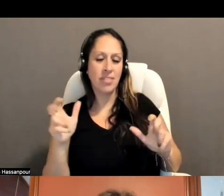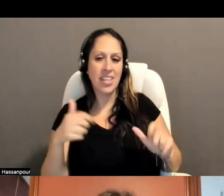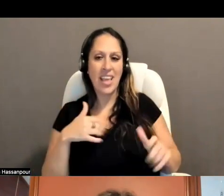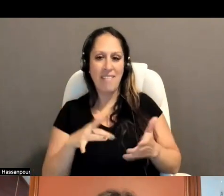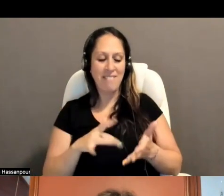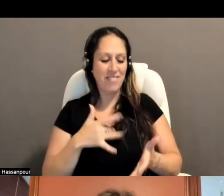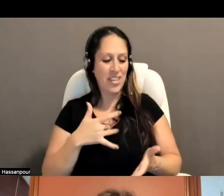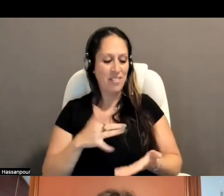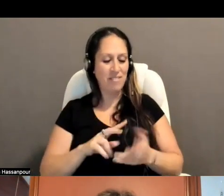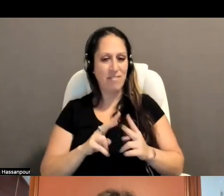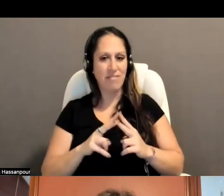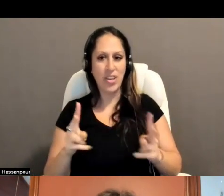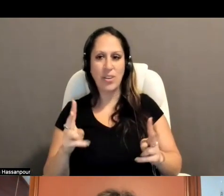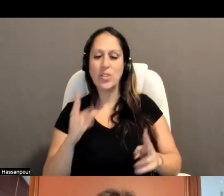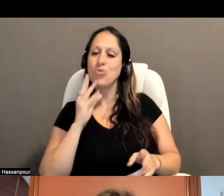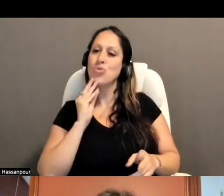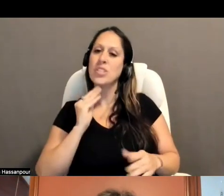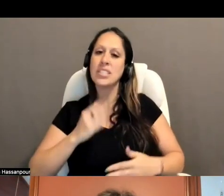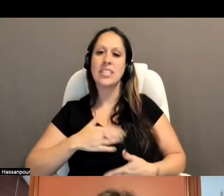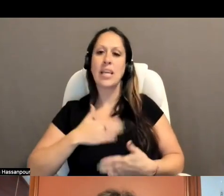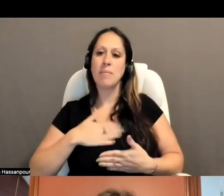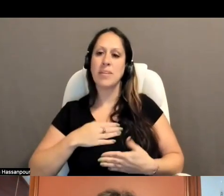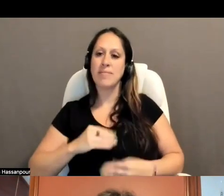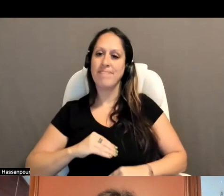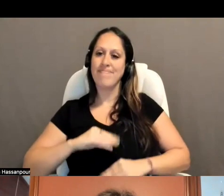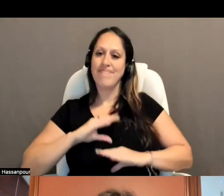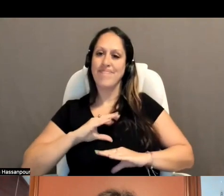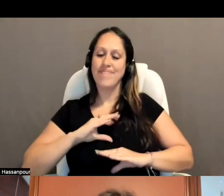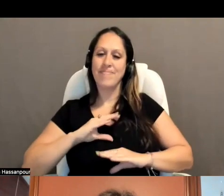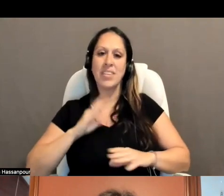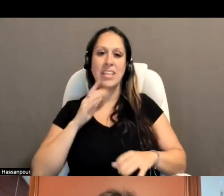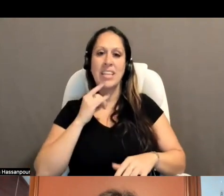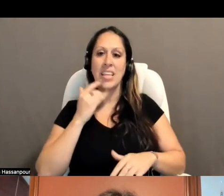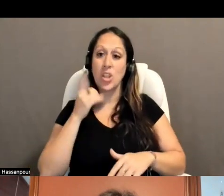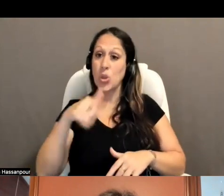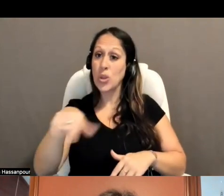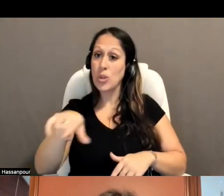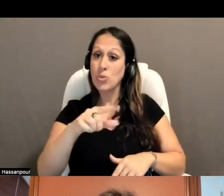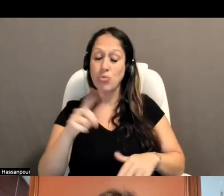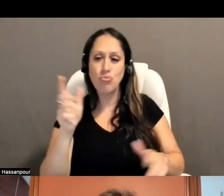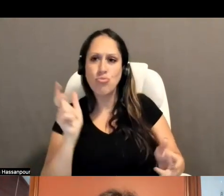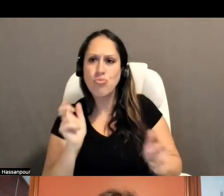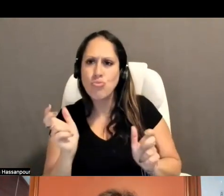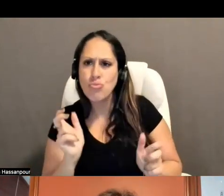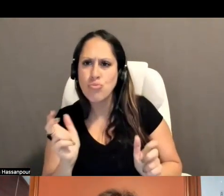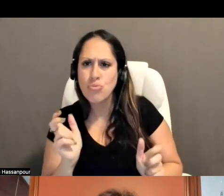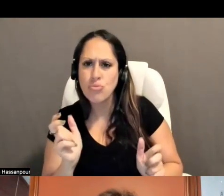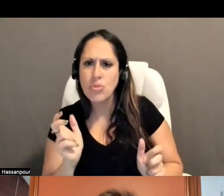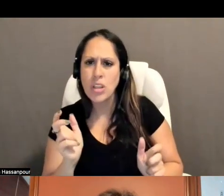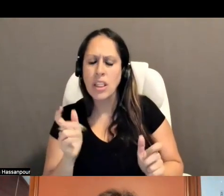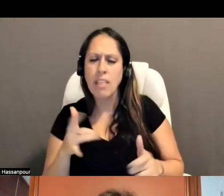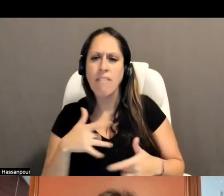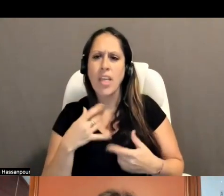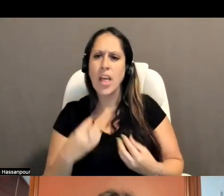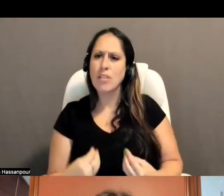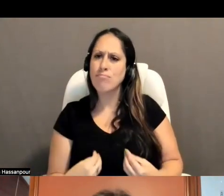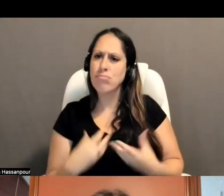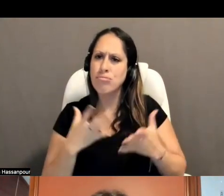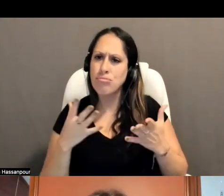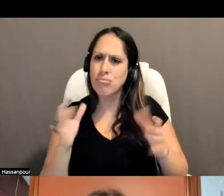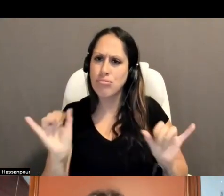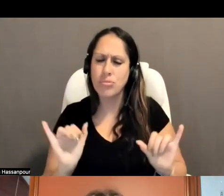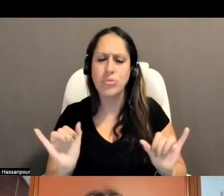Jewish and very happy. And it seems to rub off on those people that, are listening to it.